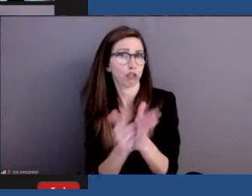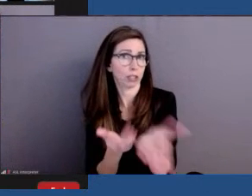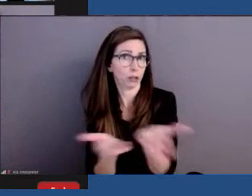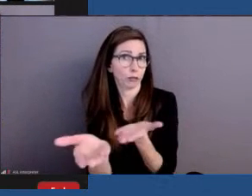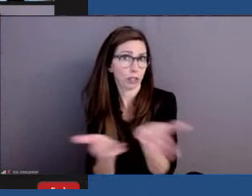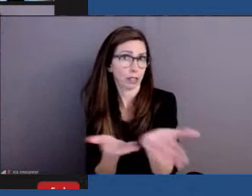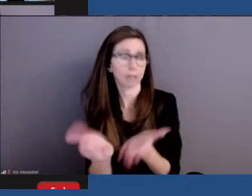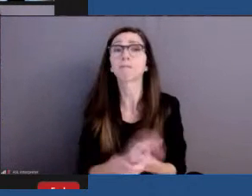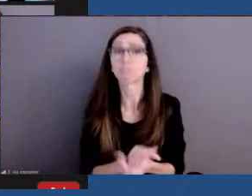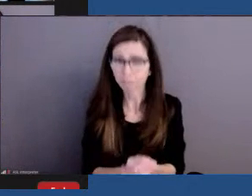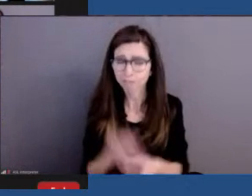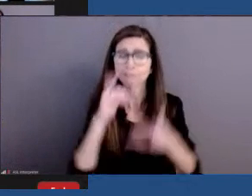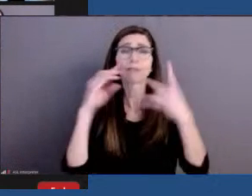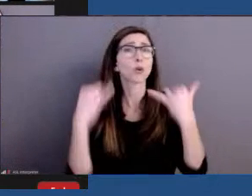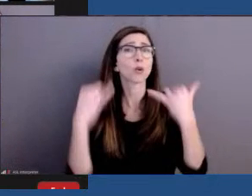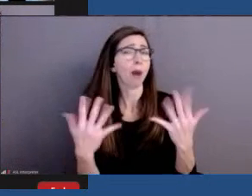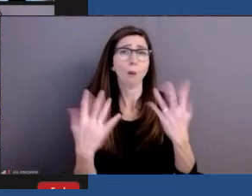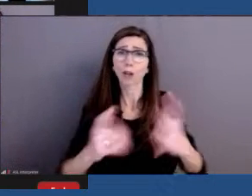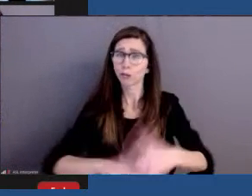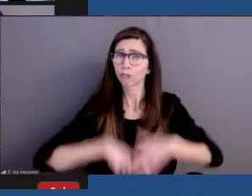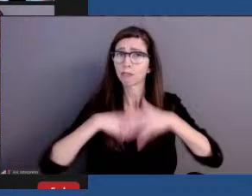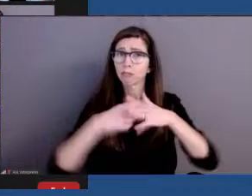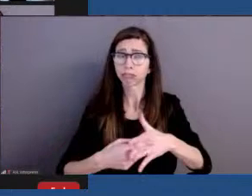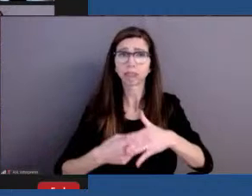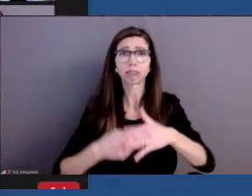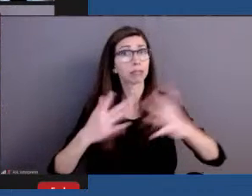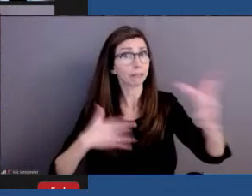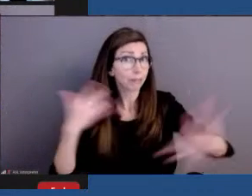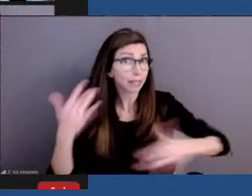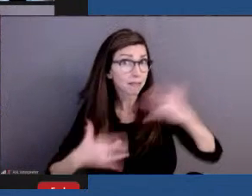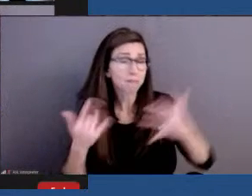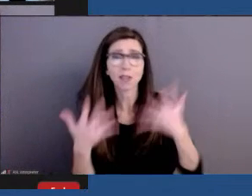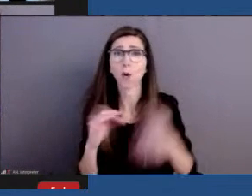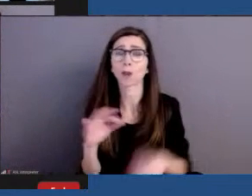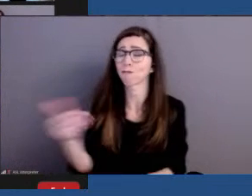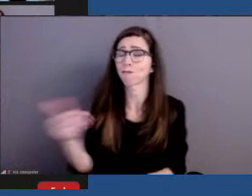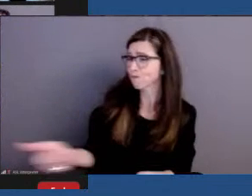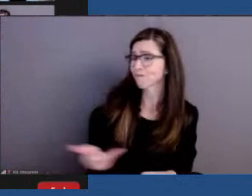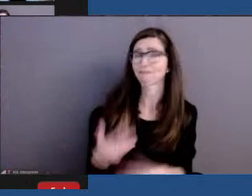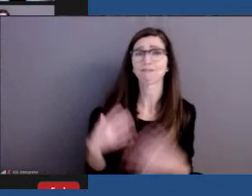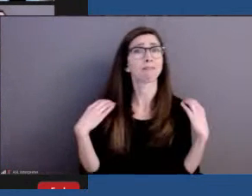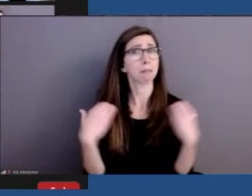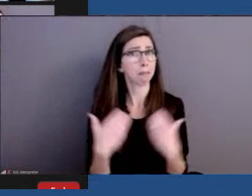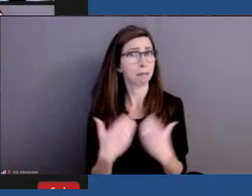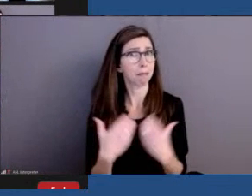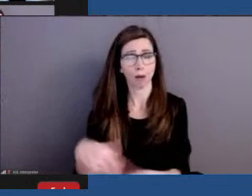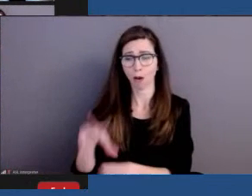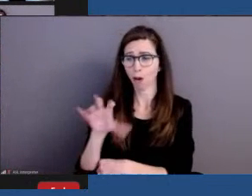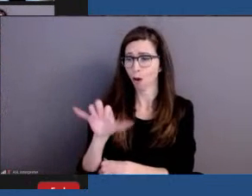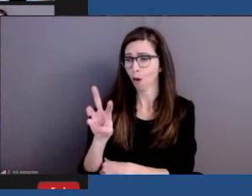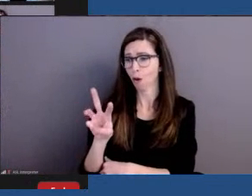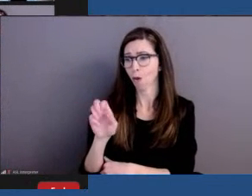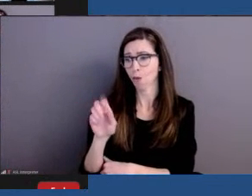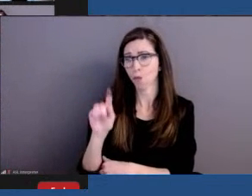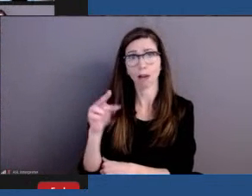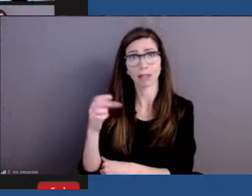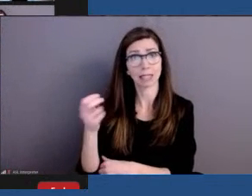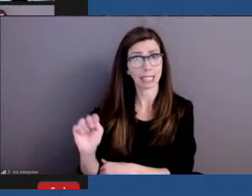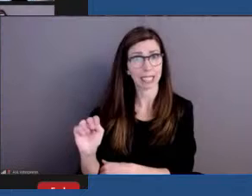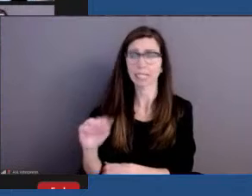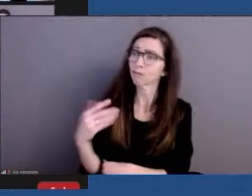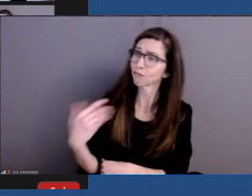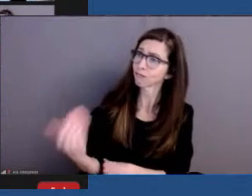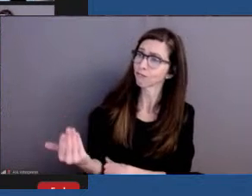To officially begin the event, I'd like to invite Mayor Jim Watson to say a few words. J'aimerais inviter le maire